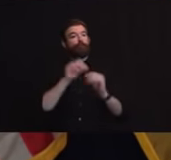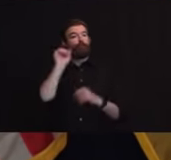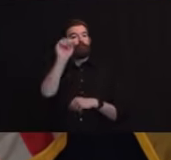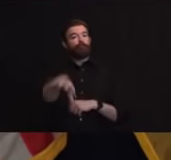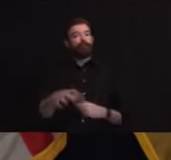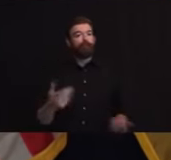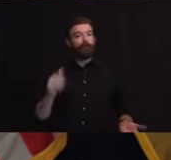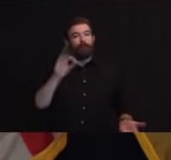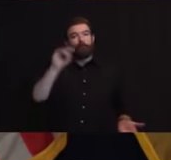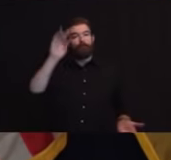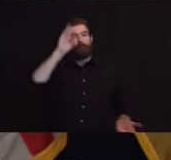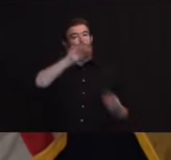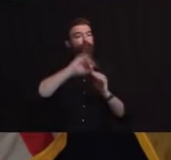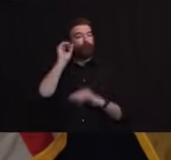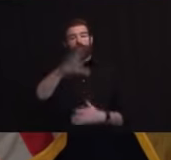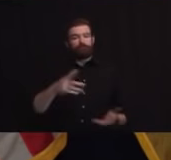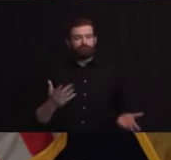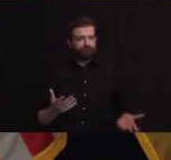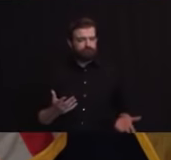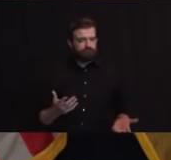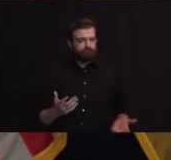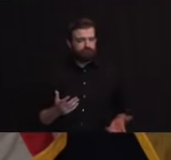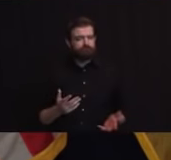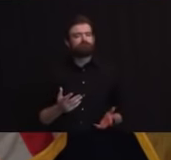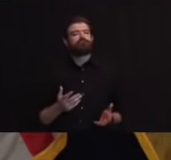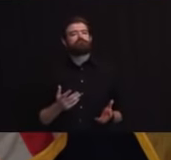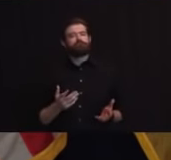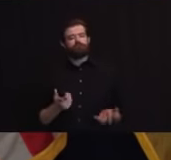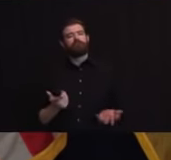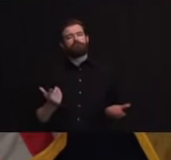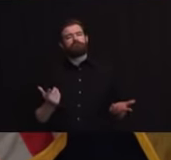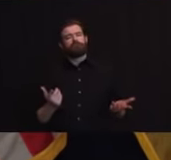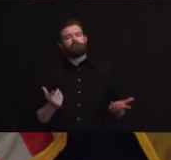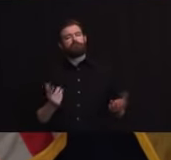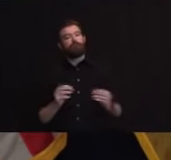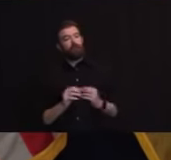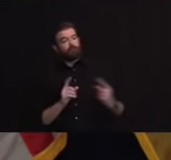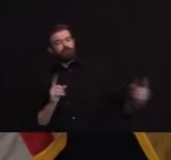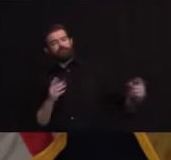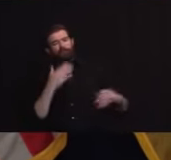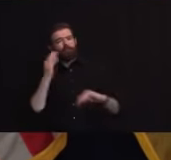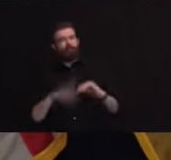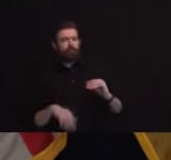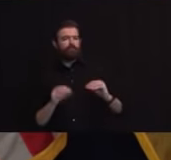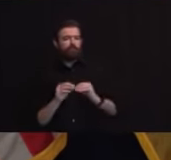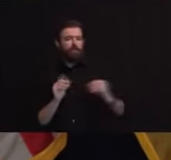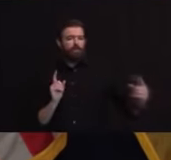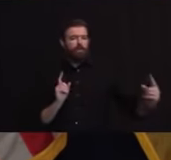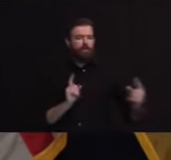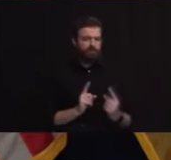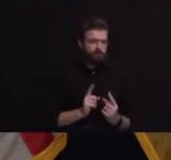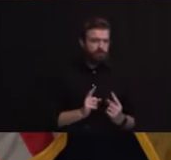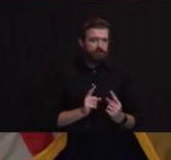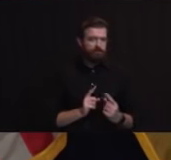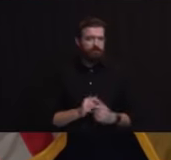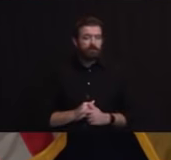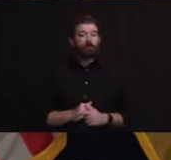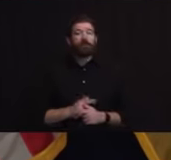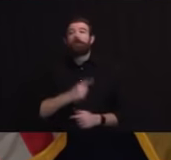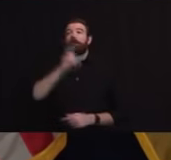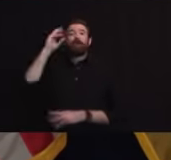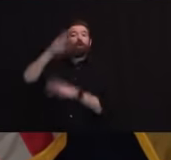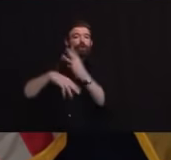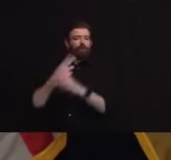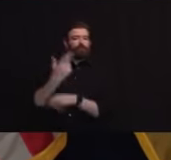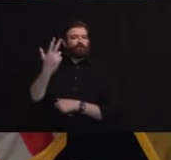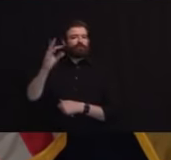are, in general, the better. In some countries in the world, from the beginning, it's been 1 meter, which is just over 3 feet, has been what they've been